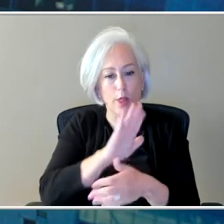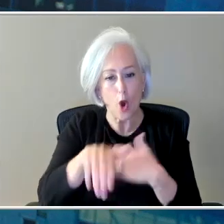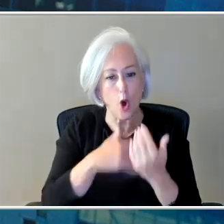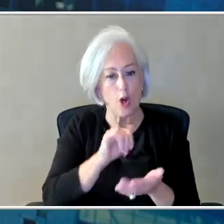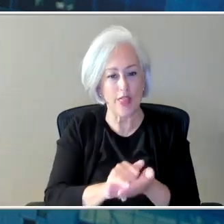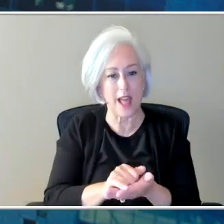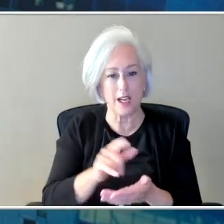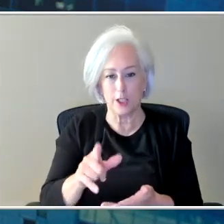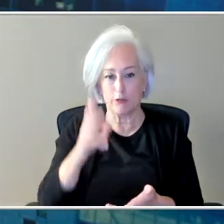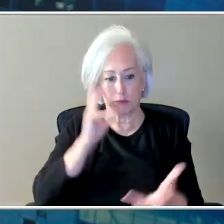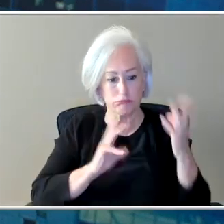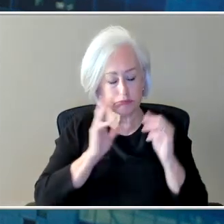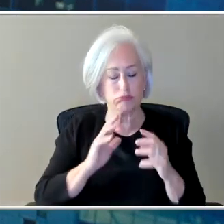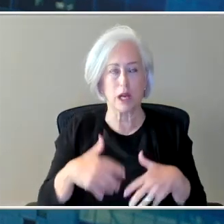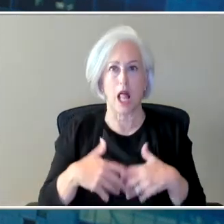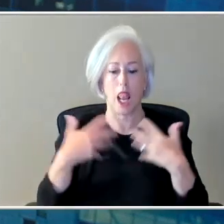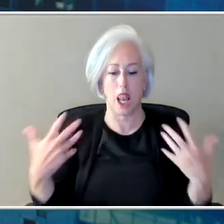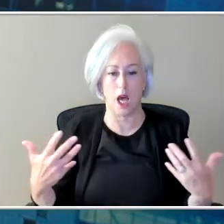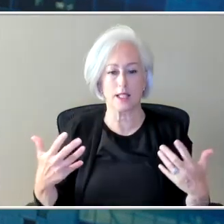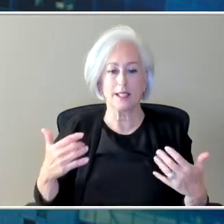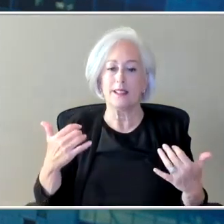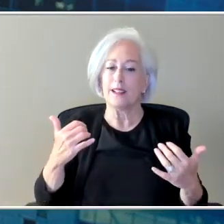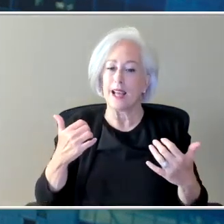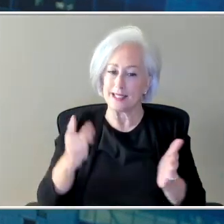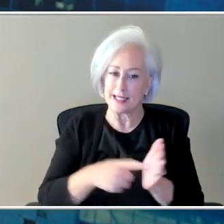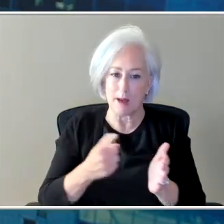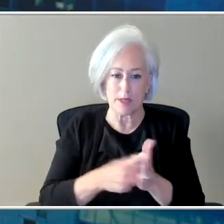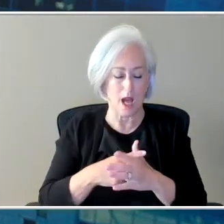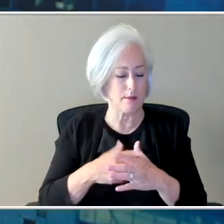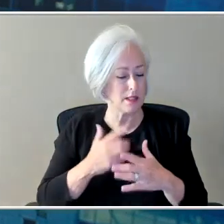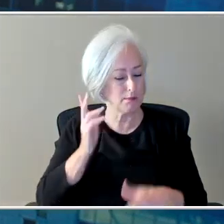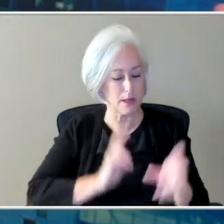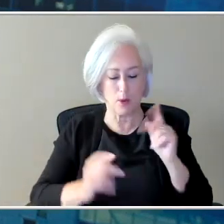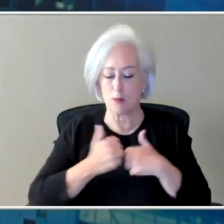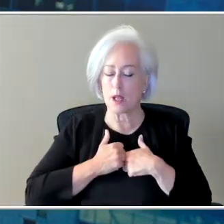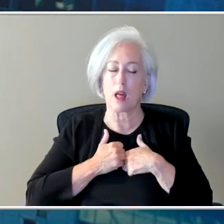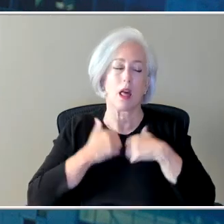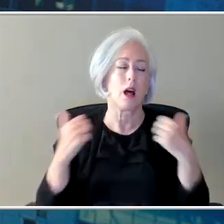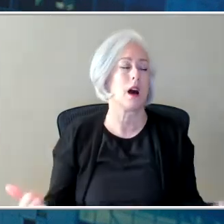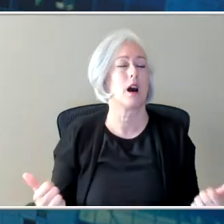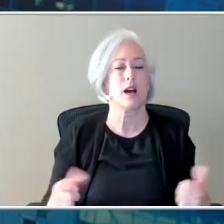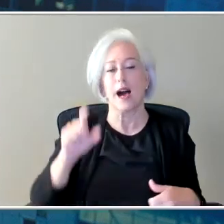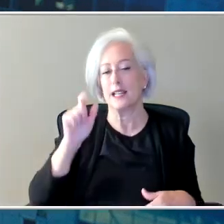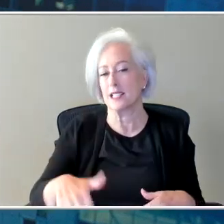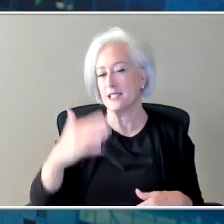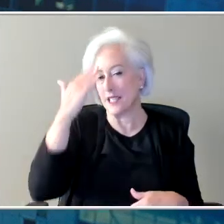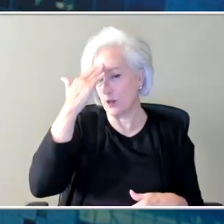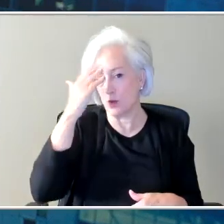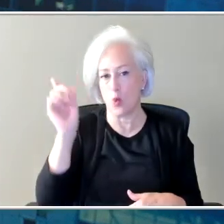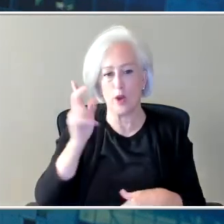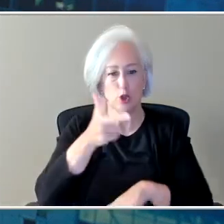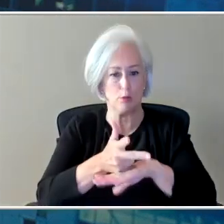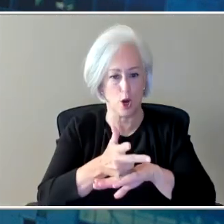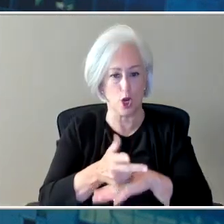through a lot here, and that can open the door, and sometimes people are like, I just want to know where to park when I get to my appointment. And others are like, I'm